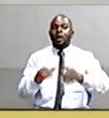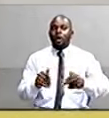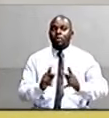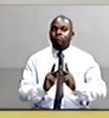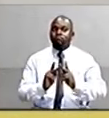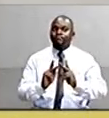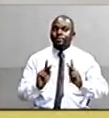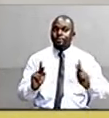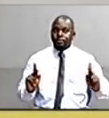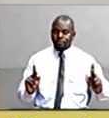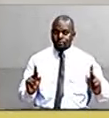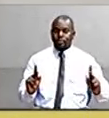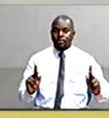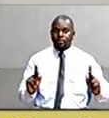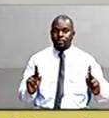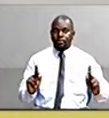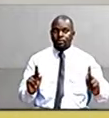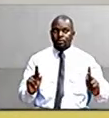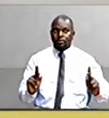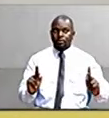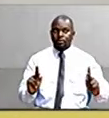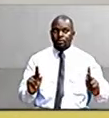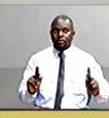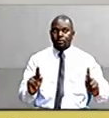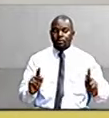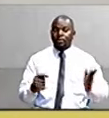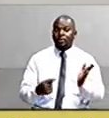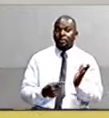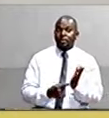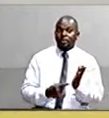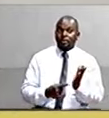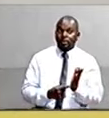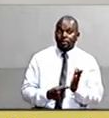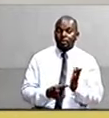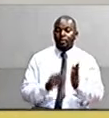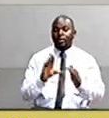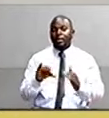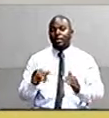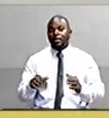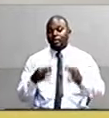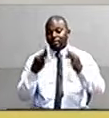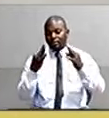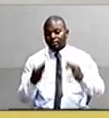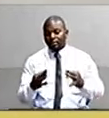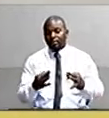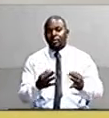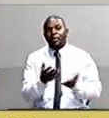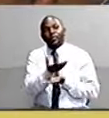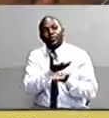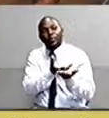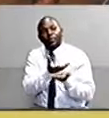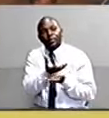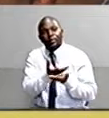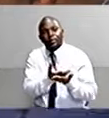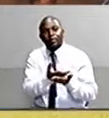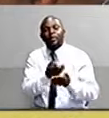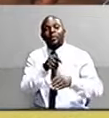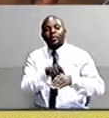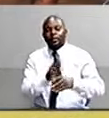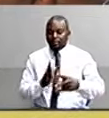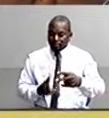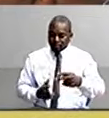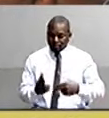peacefully deploy some of these technologies and the other things that you have talked about. During the launch,